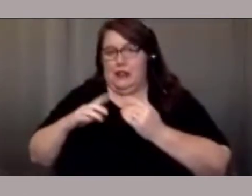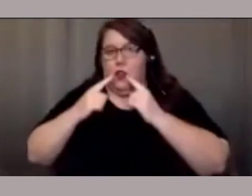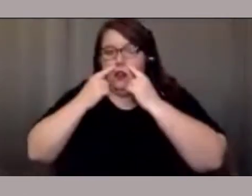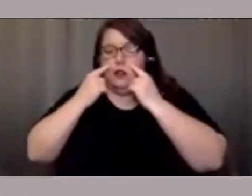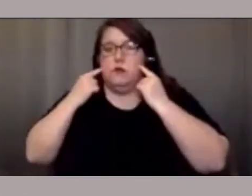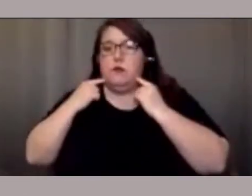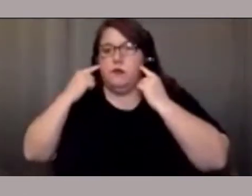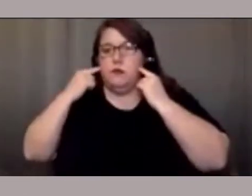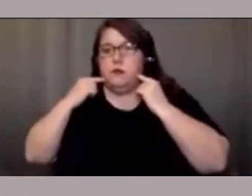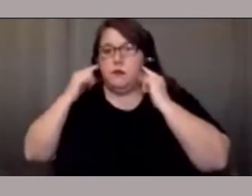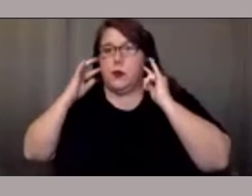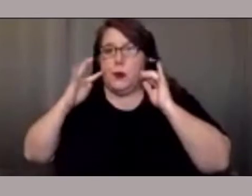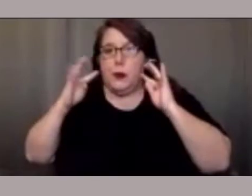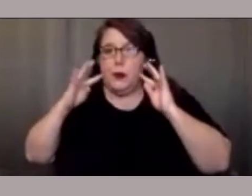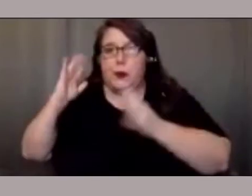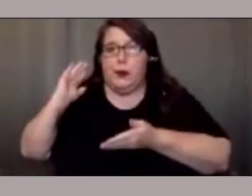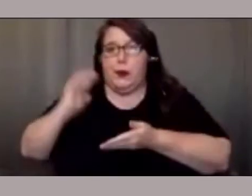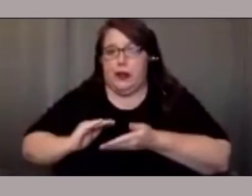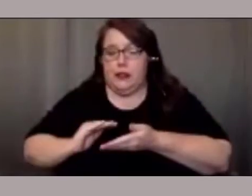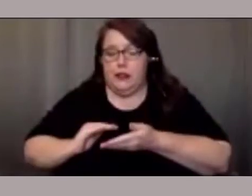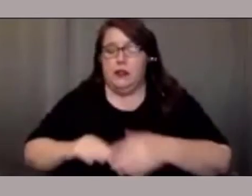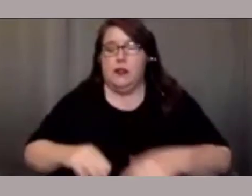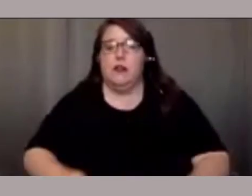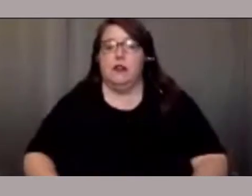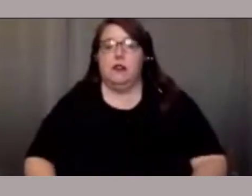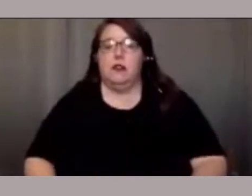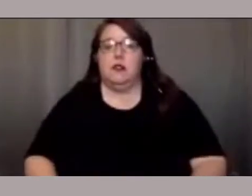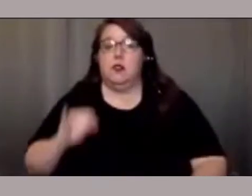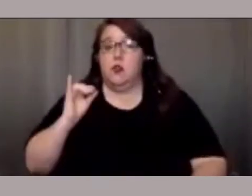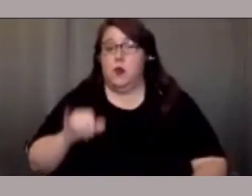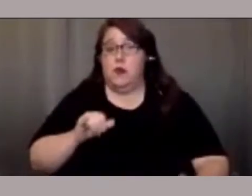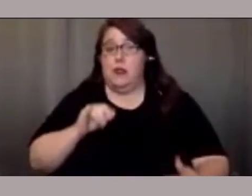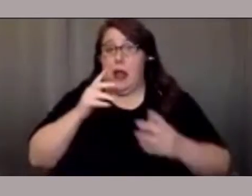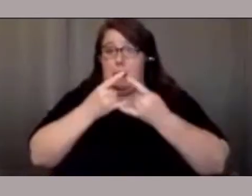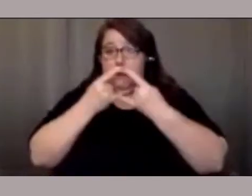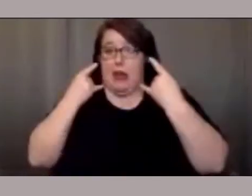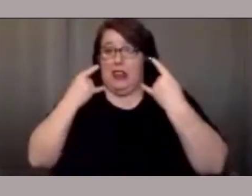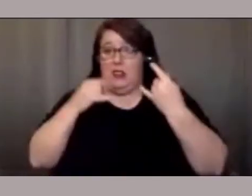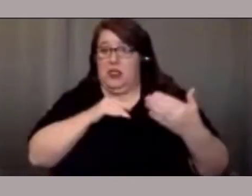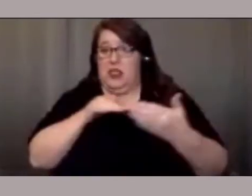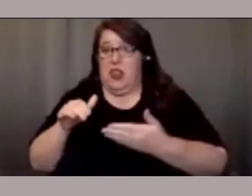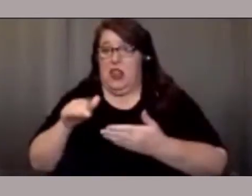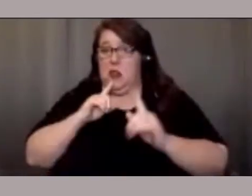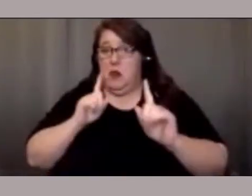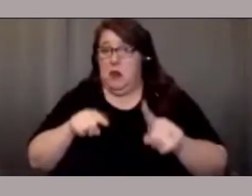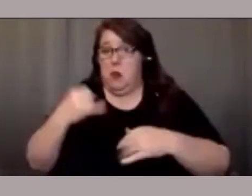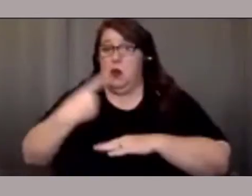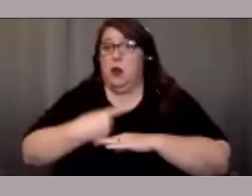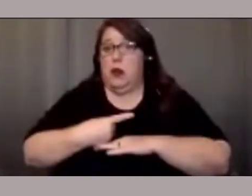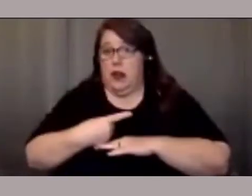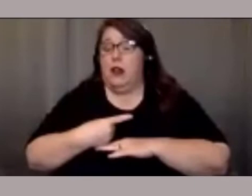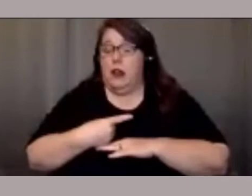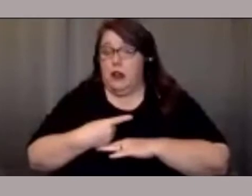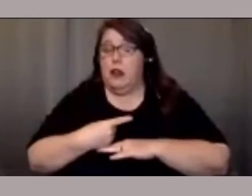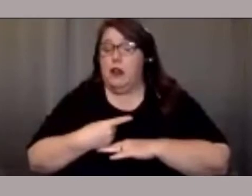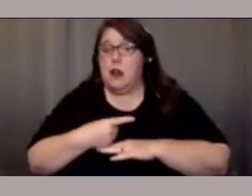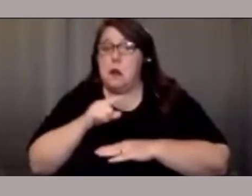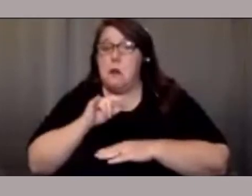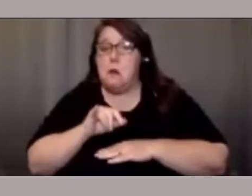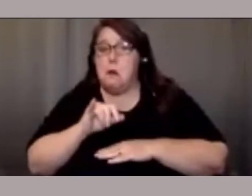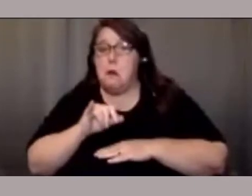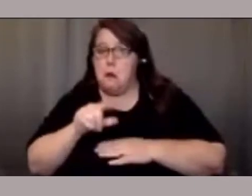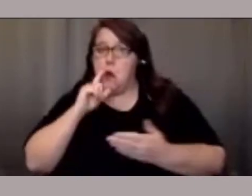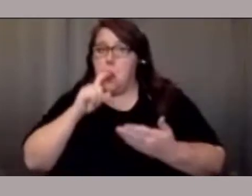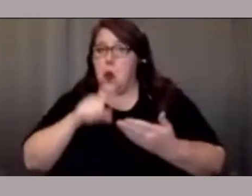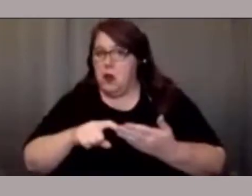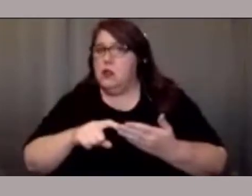along the sides. And so this mask was studied in the report today and found to reduce